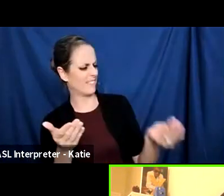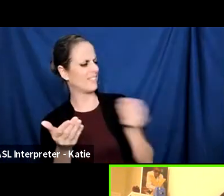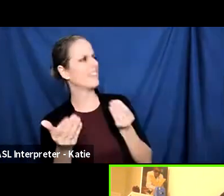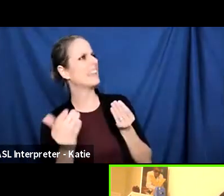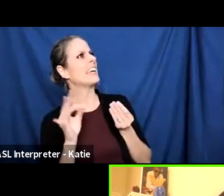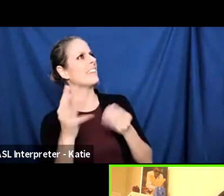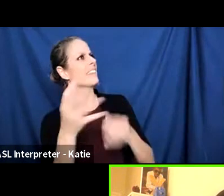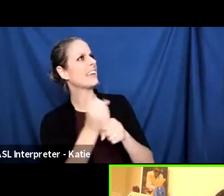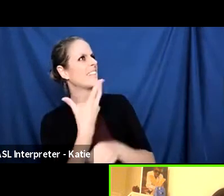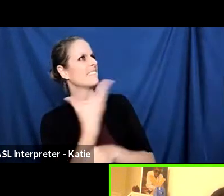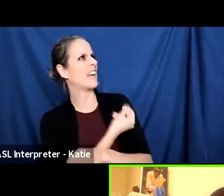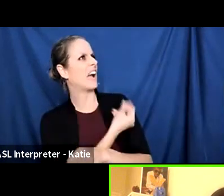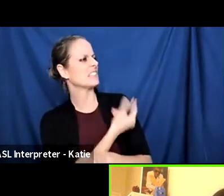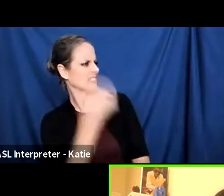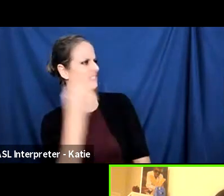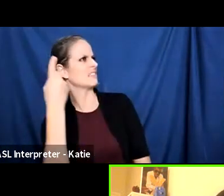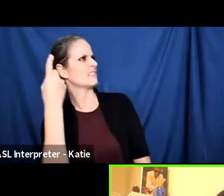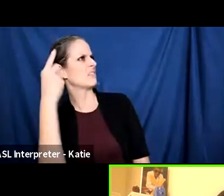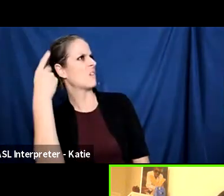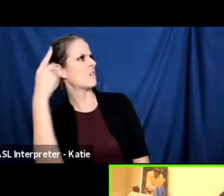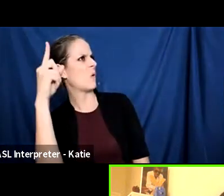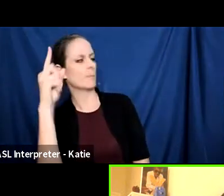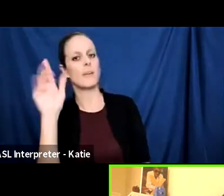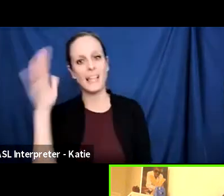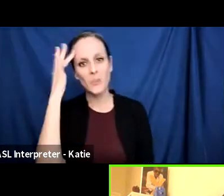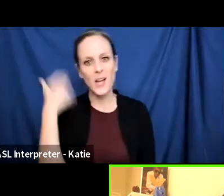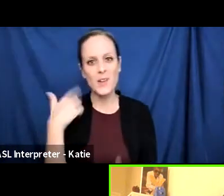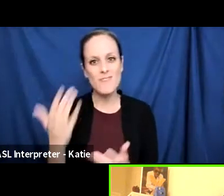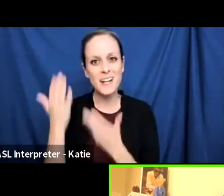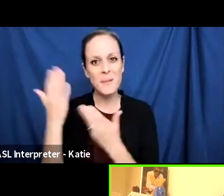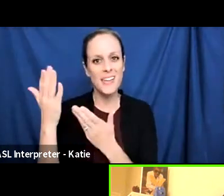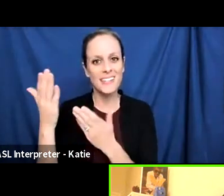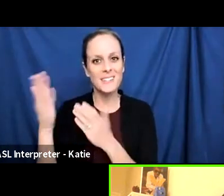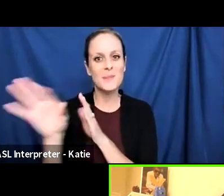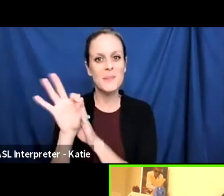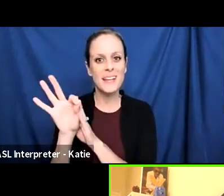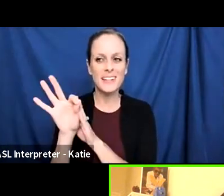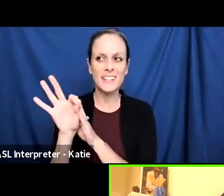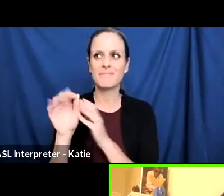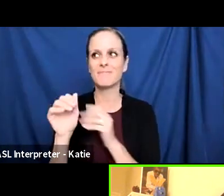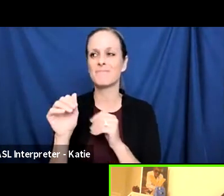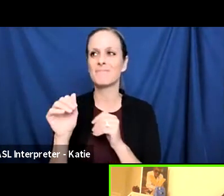vaccine? So that's why we recommended coming from a place of more like sincerity.